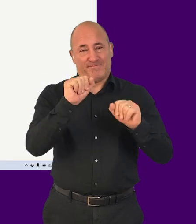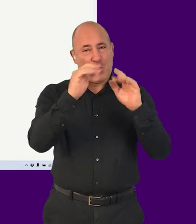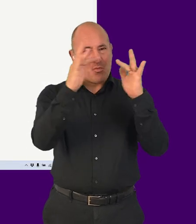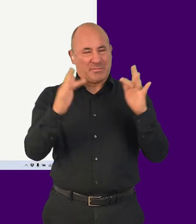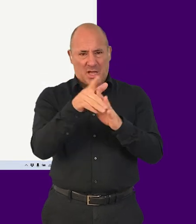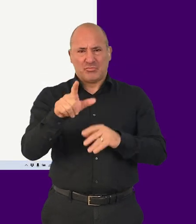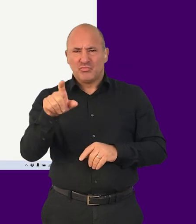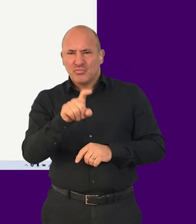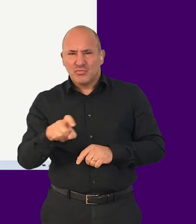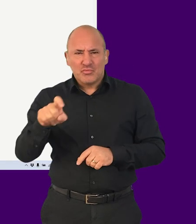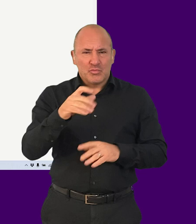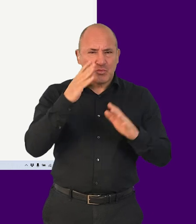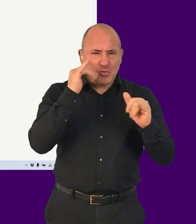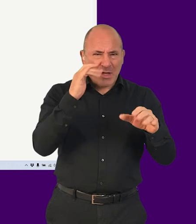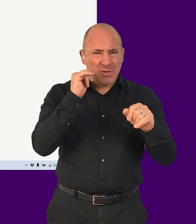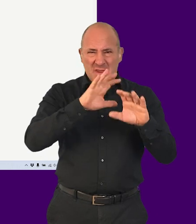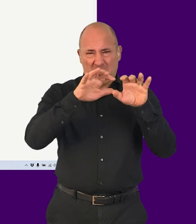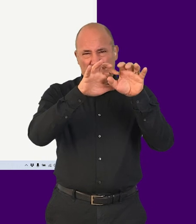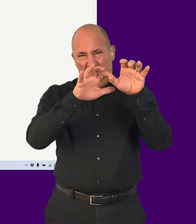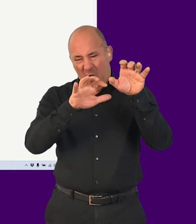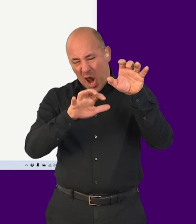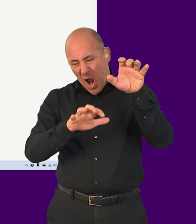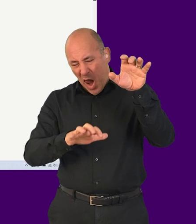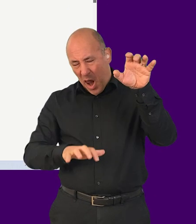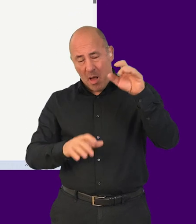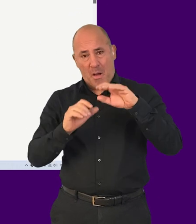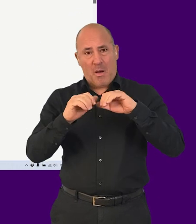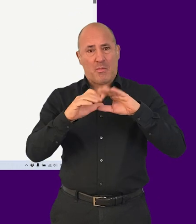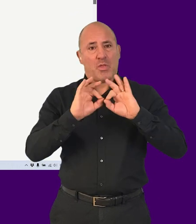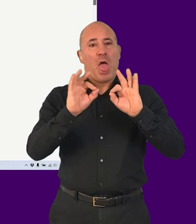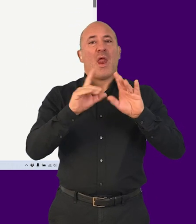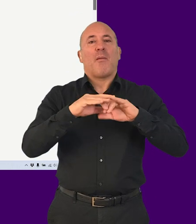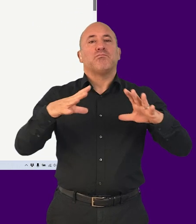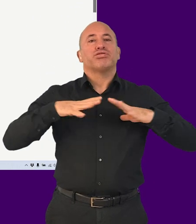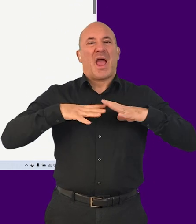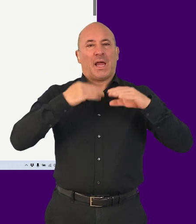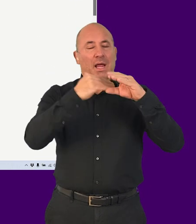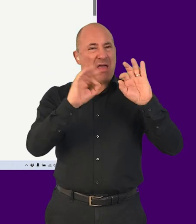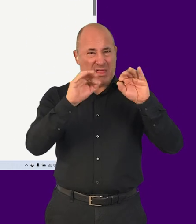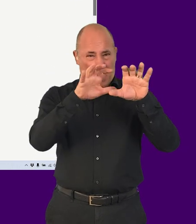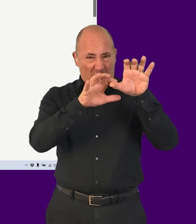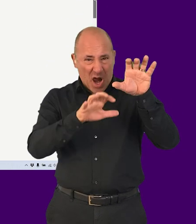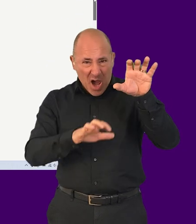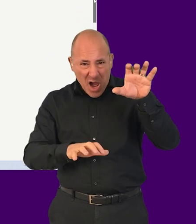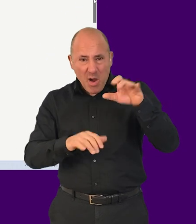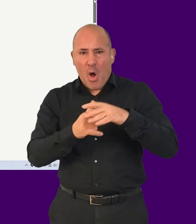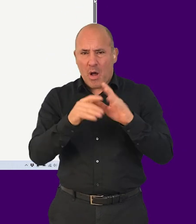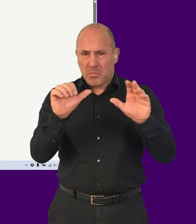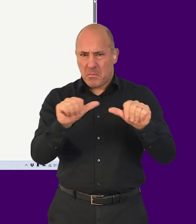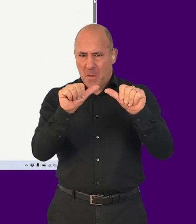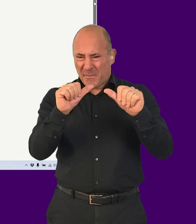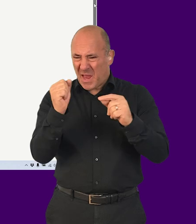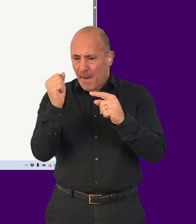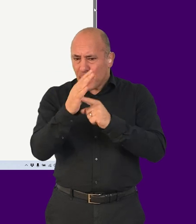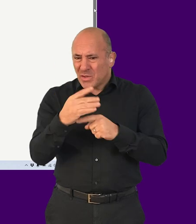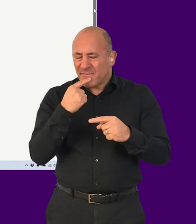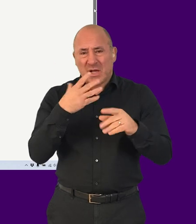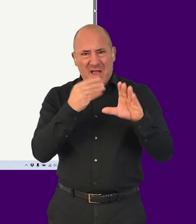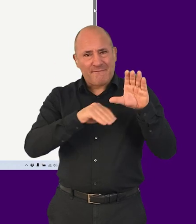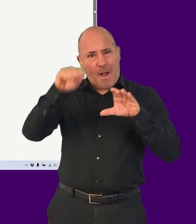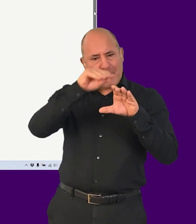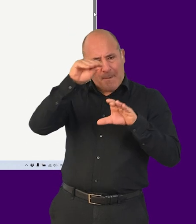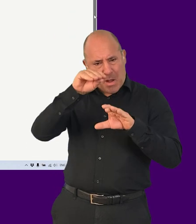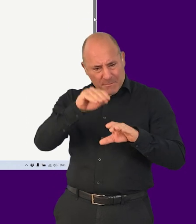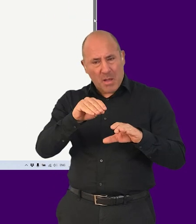Navigate your website and check that pages don't contain long blocks of text with no structure, and that enough prominence is given to the most important